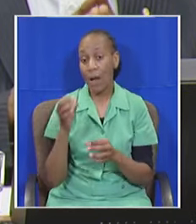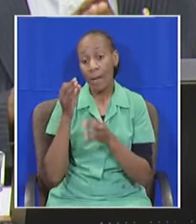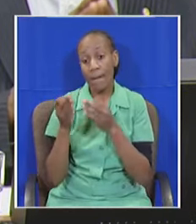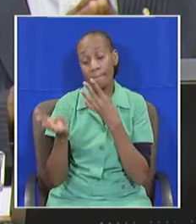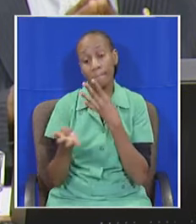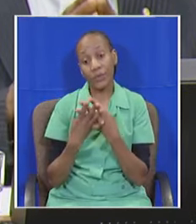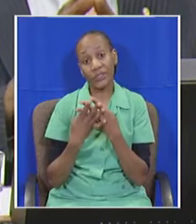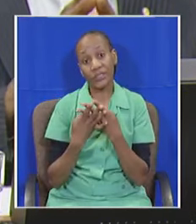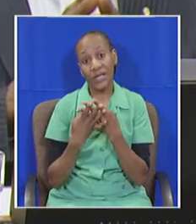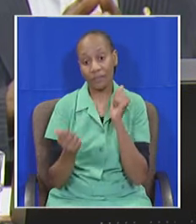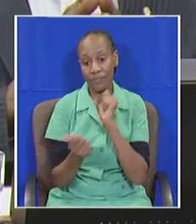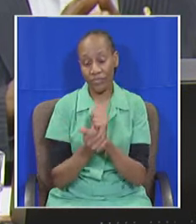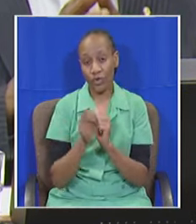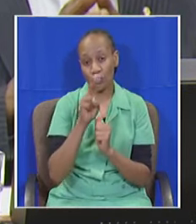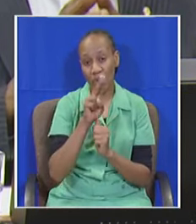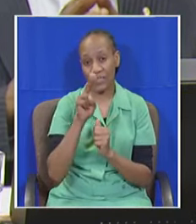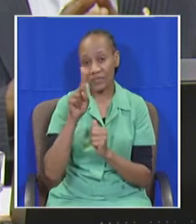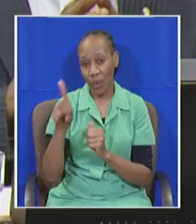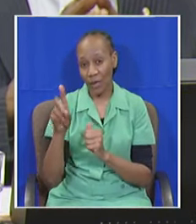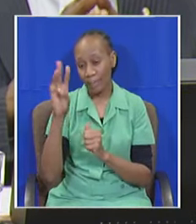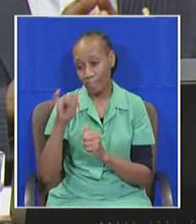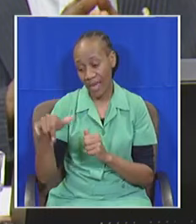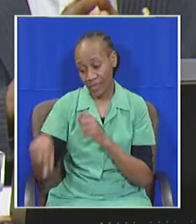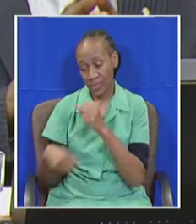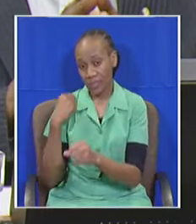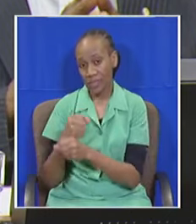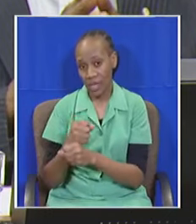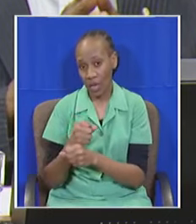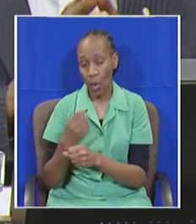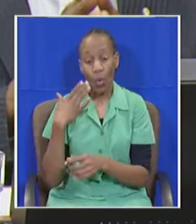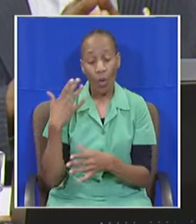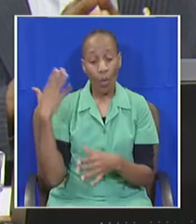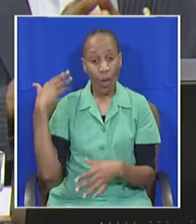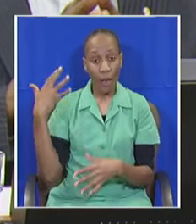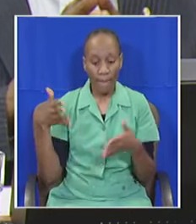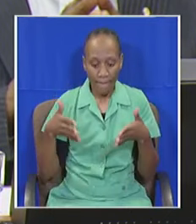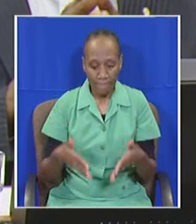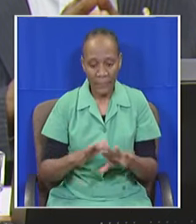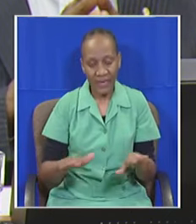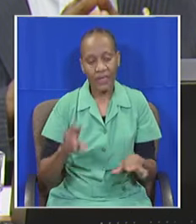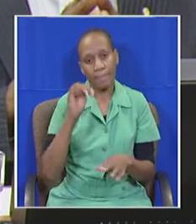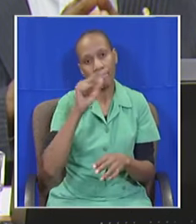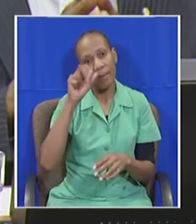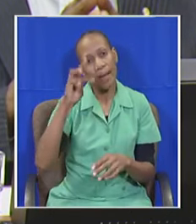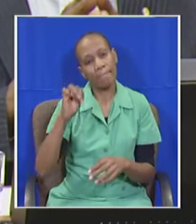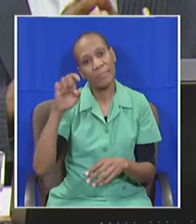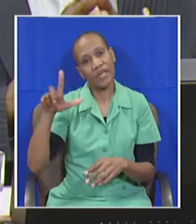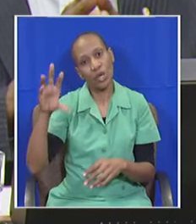the 31st of May 2017, who were buried in the Mamelodi Cemetery in